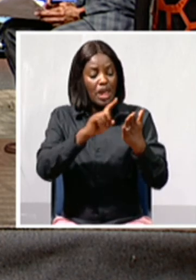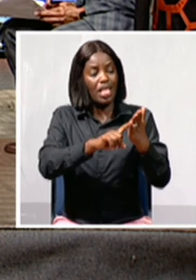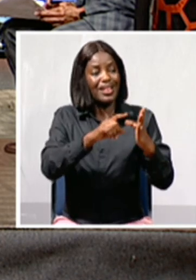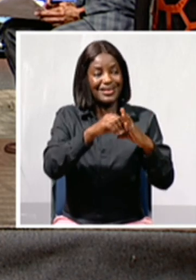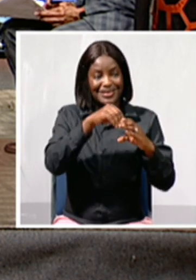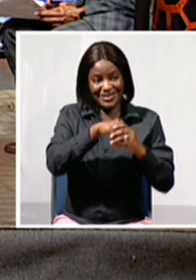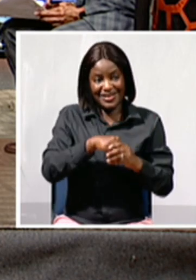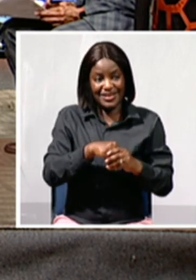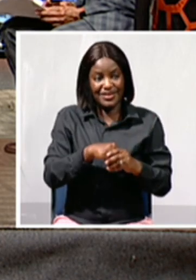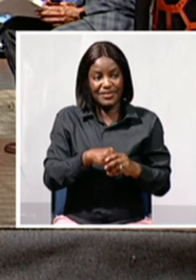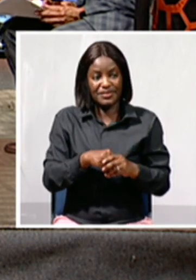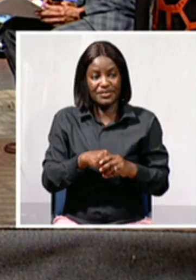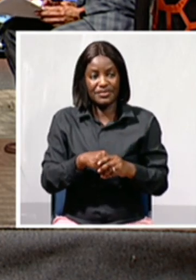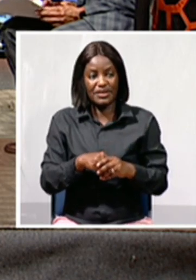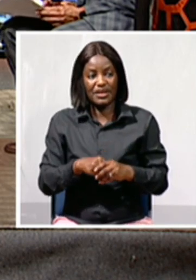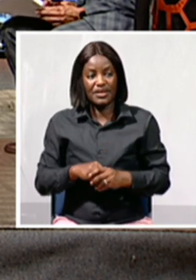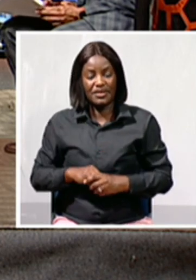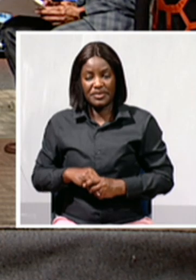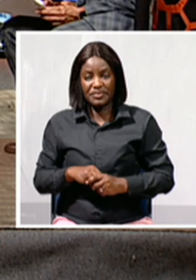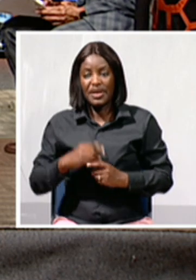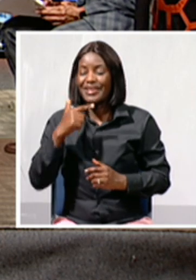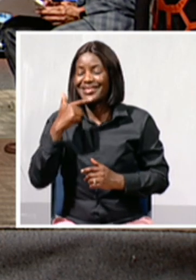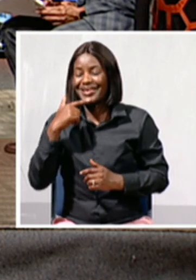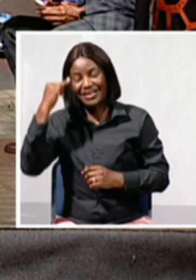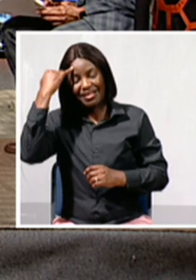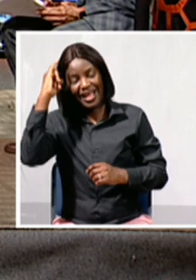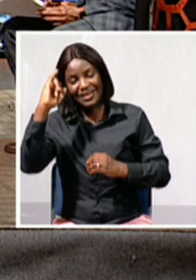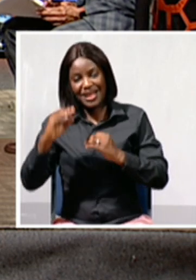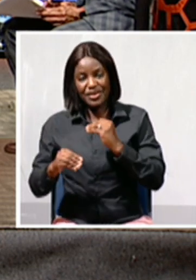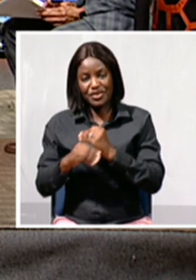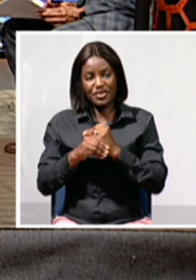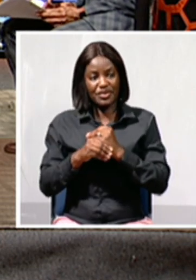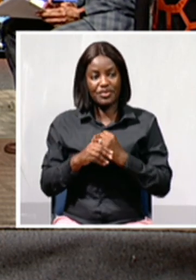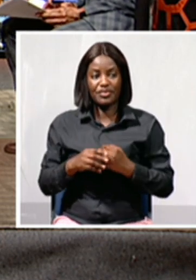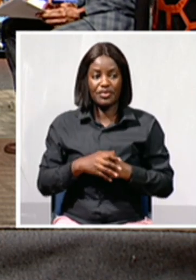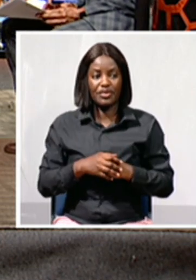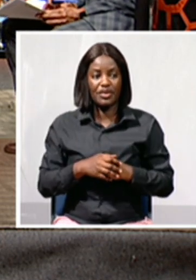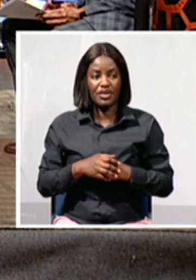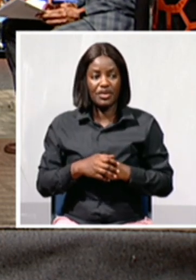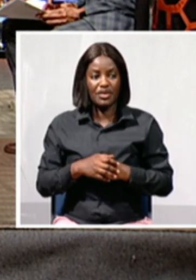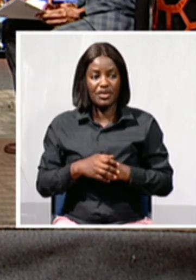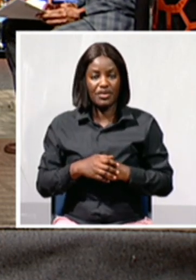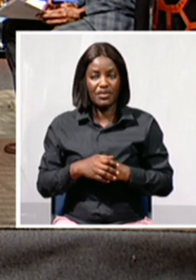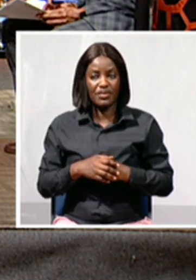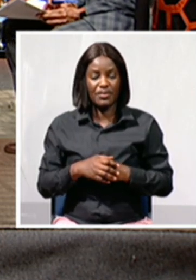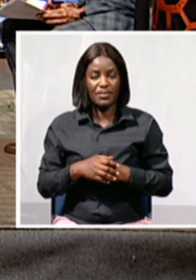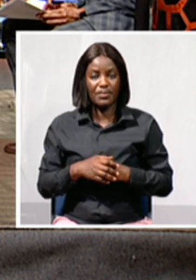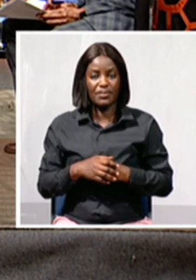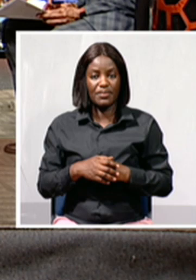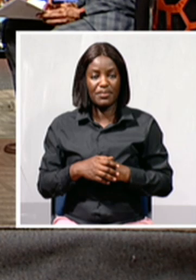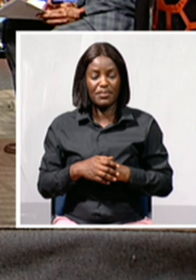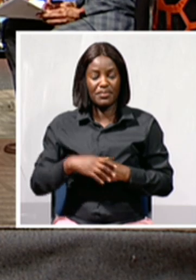what the majority says. Thank That's you for your why if we contribution are, this evening, John. yes, it's the same way if we are voting for someone. Thank you very much. We go with